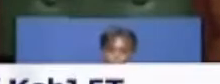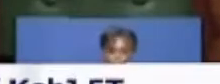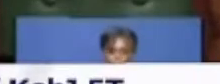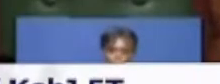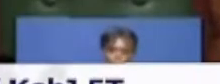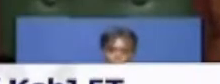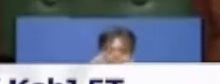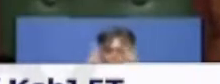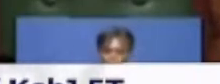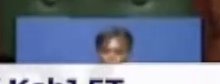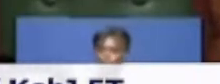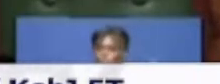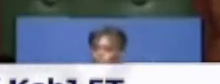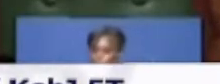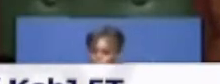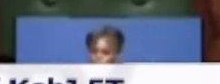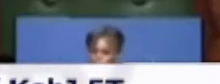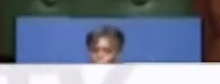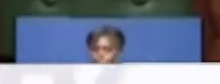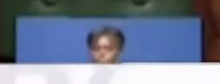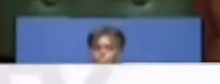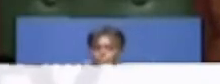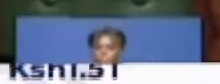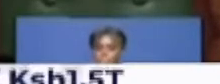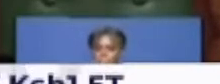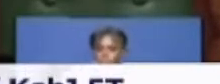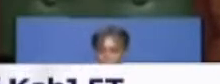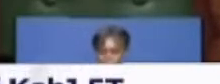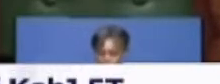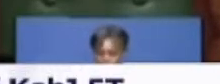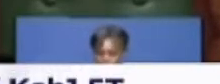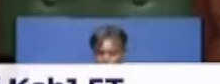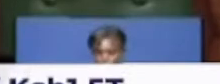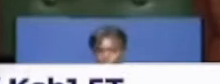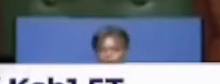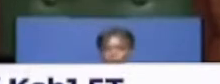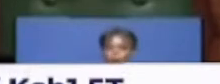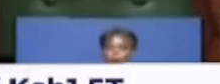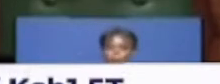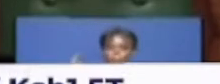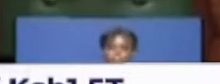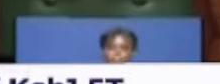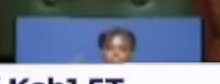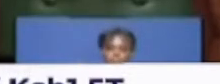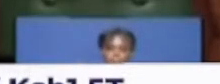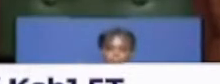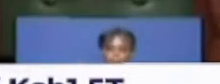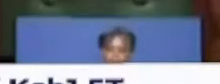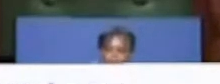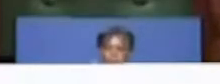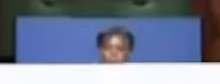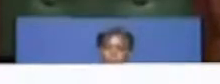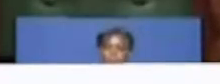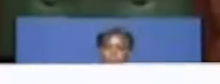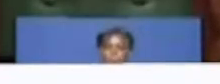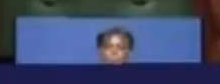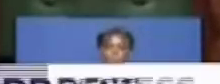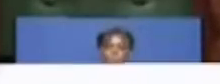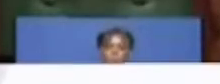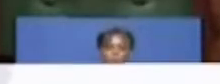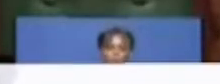international obligations of the Republic 2020. And C, report on the state of security of